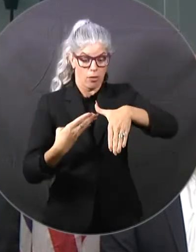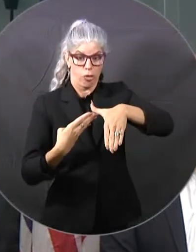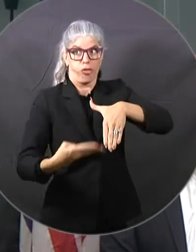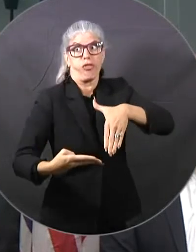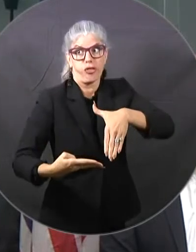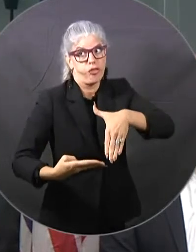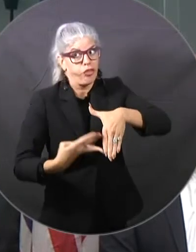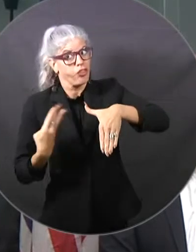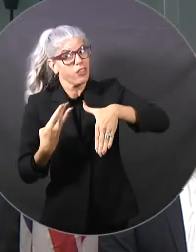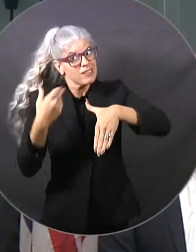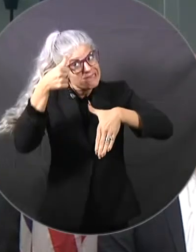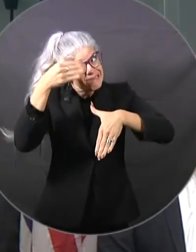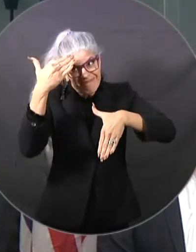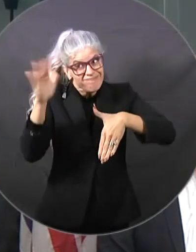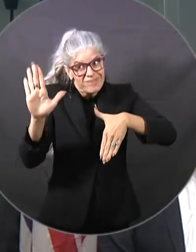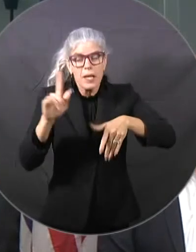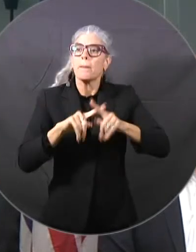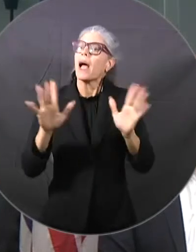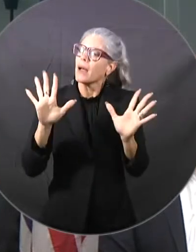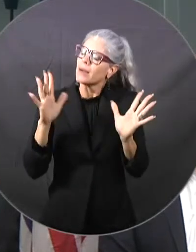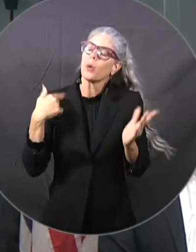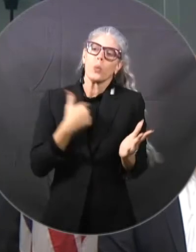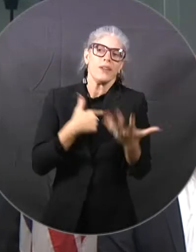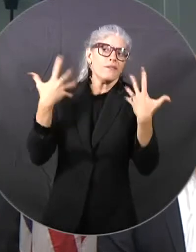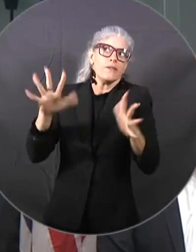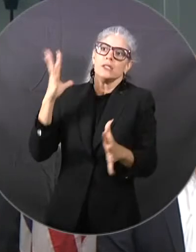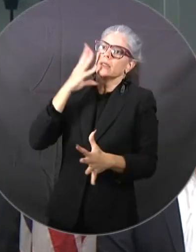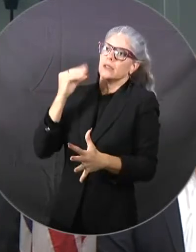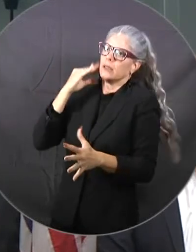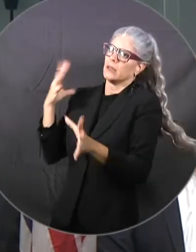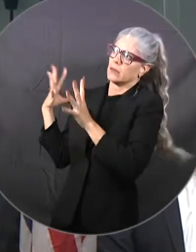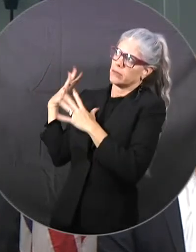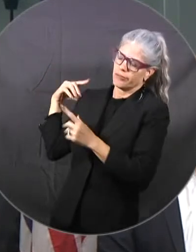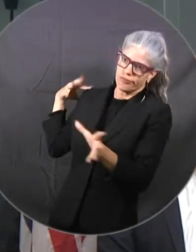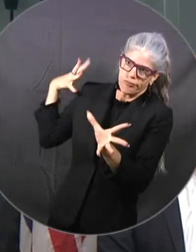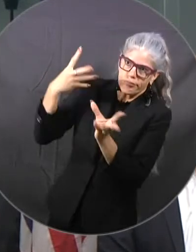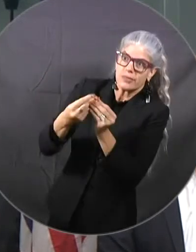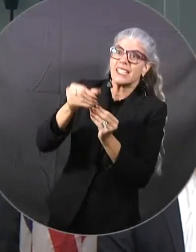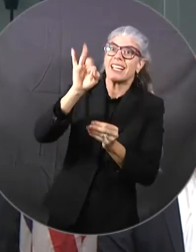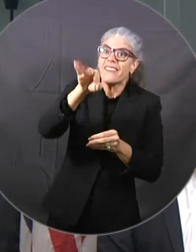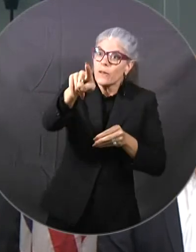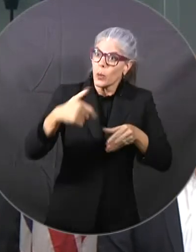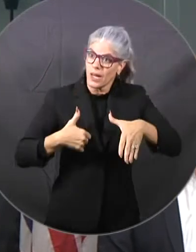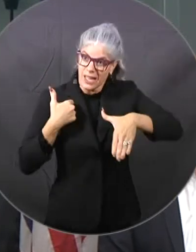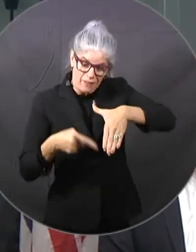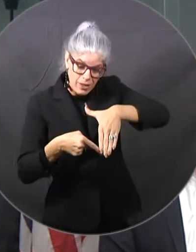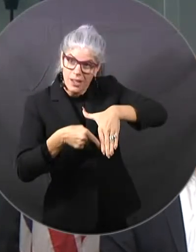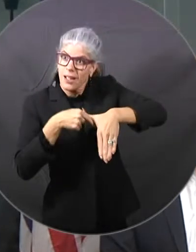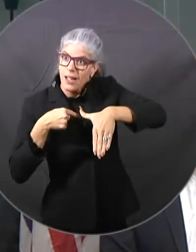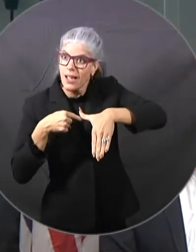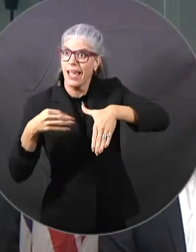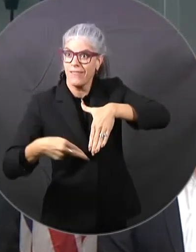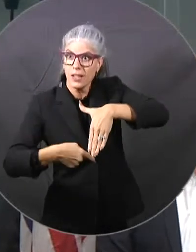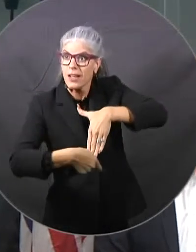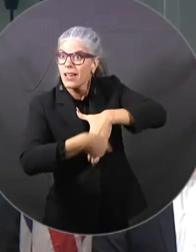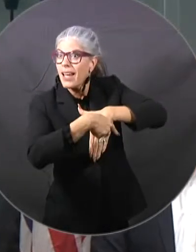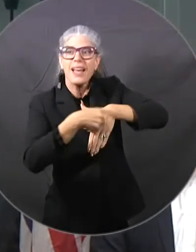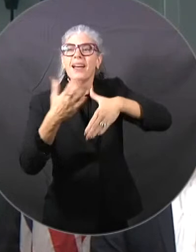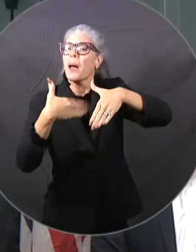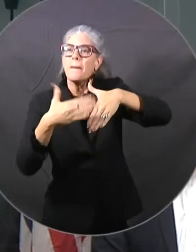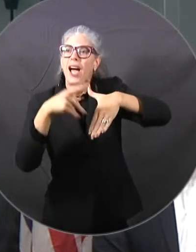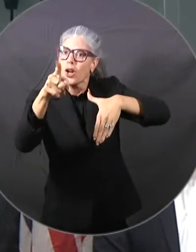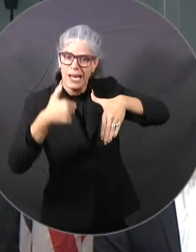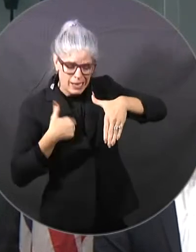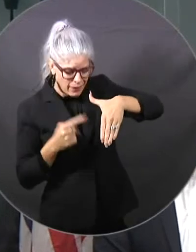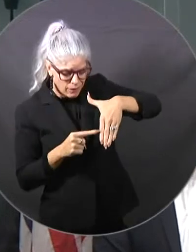mean, if you're on that Gulf Coast, you could have major impacts even if you're outside of the cone. So please prepare accordingly.